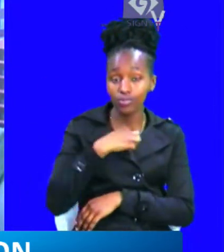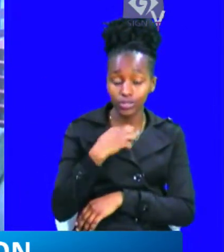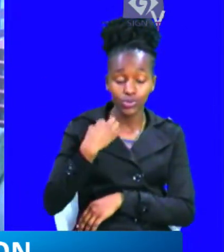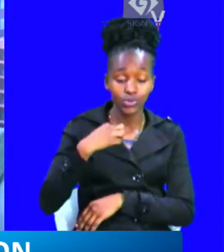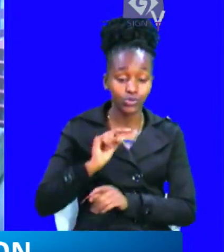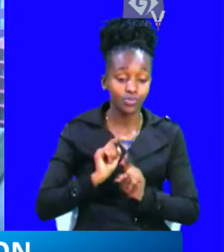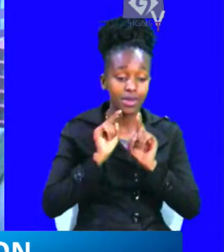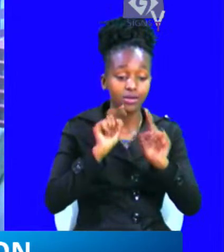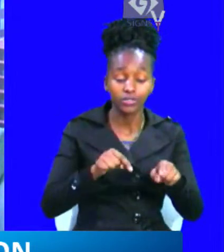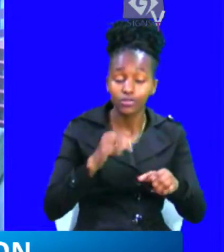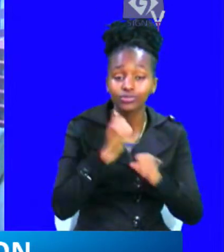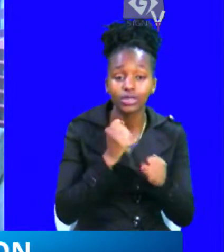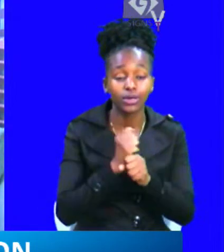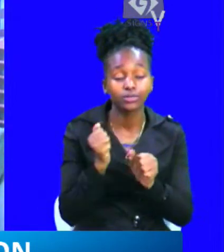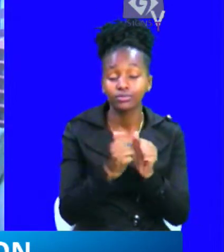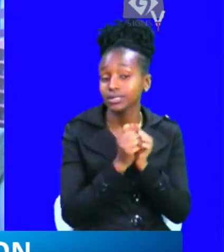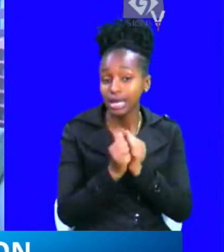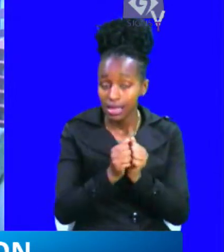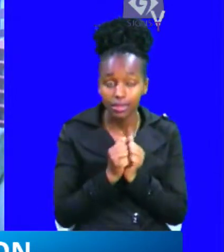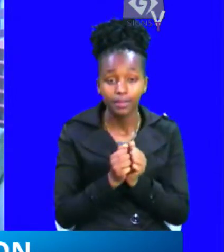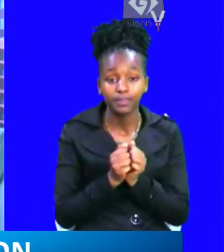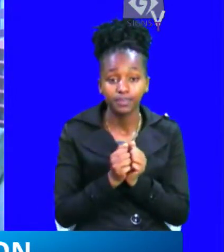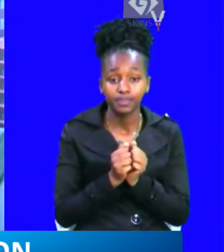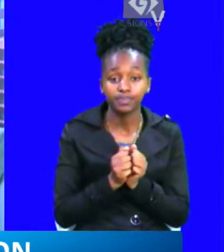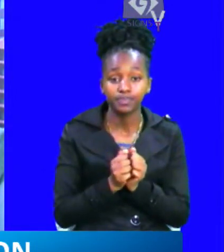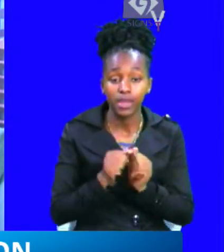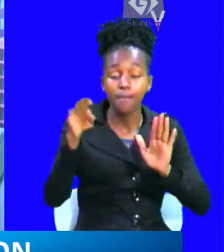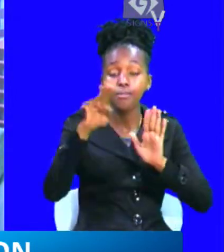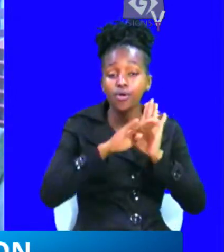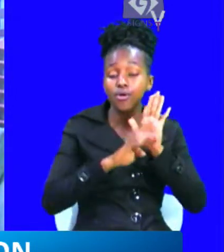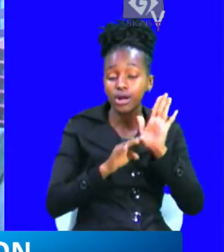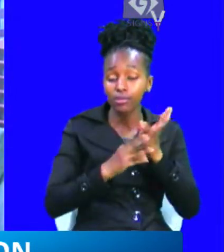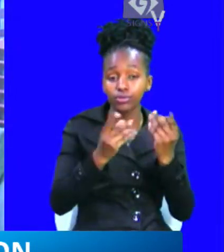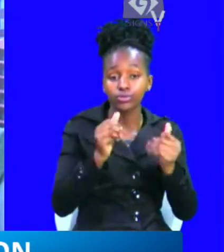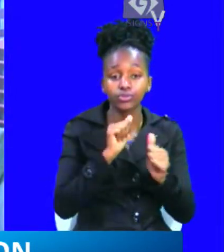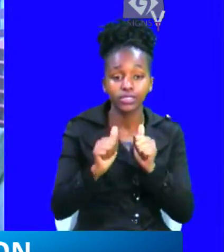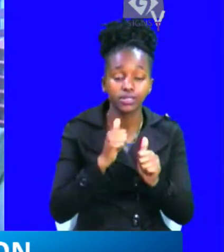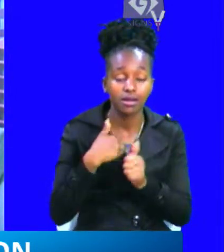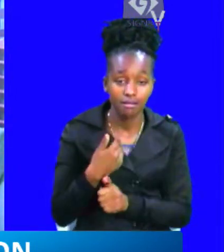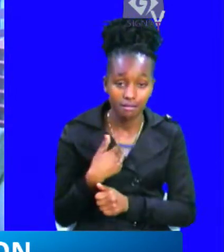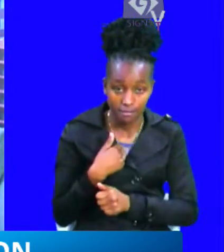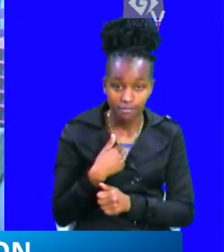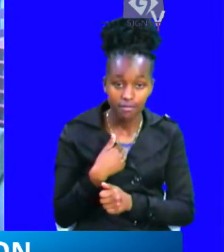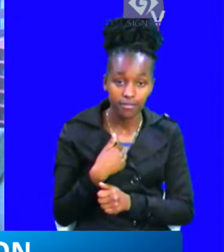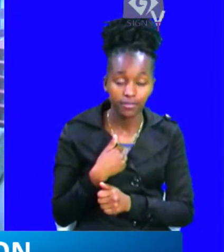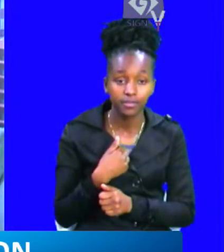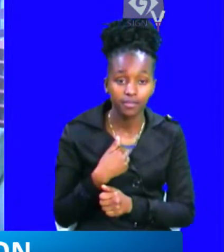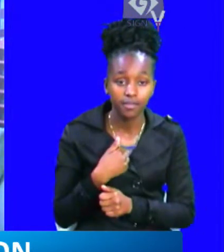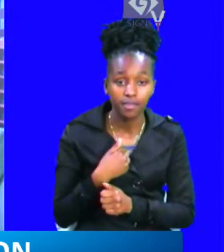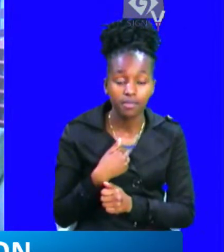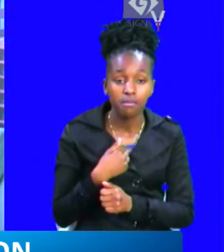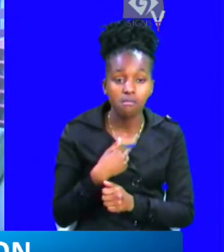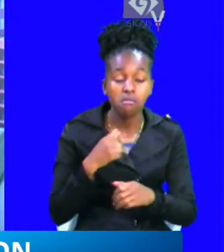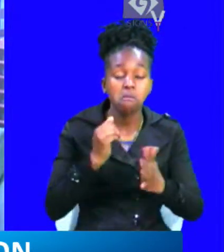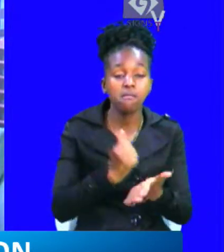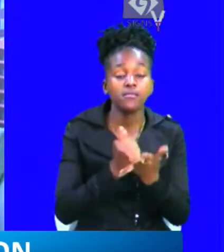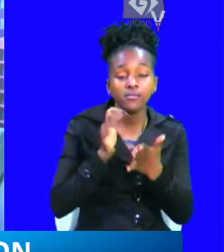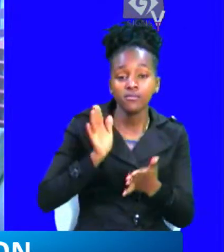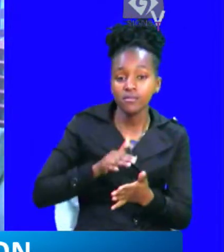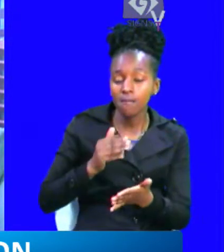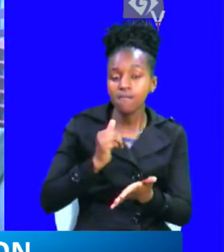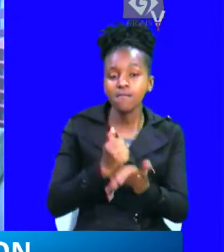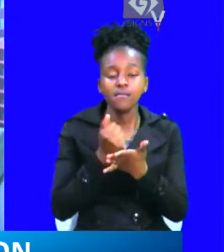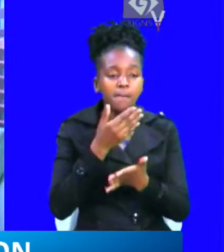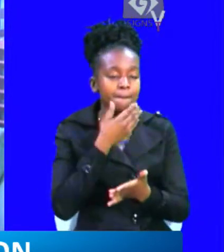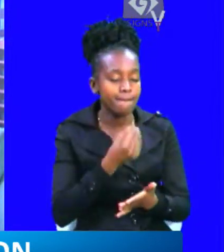present, we are with you. All these programs, all this solution is to either touch a woman, touch a man,